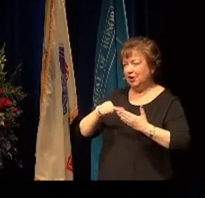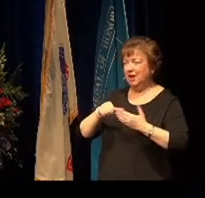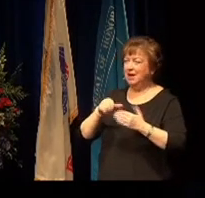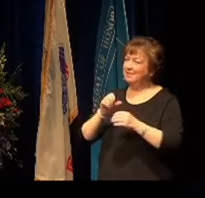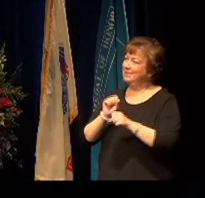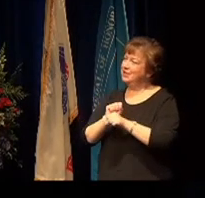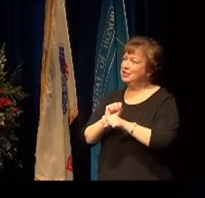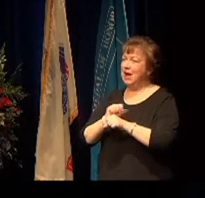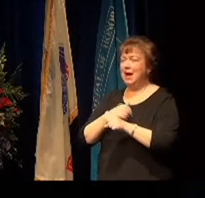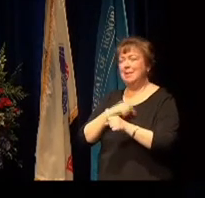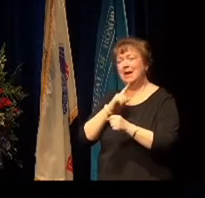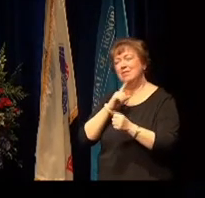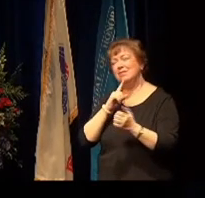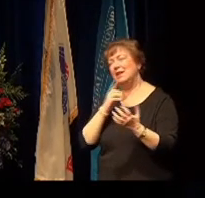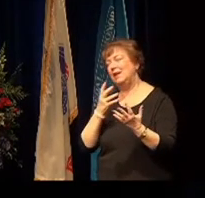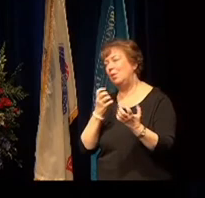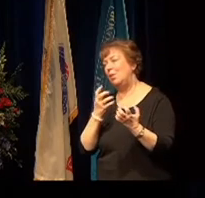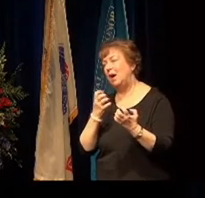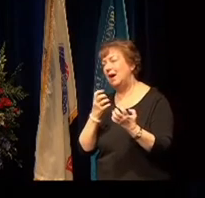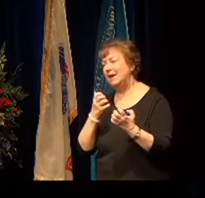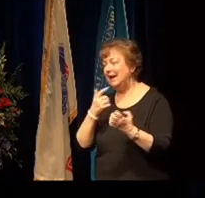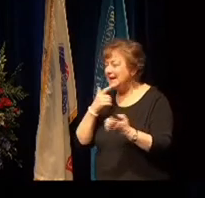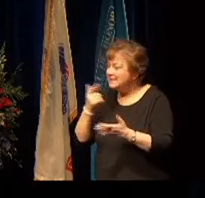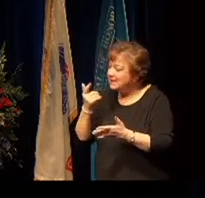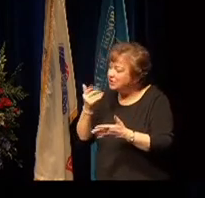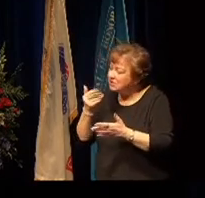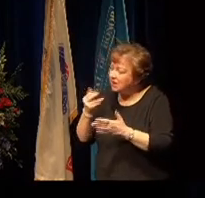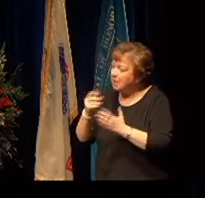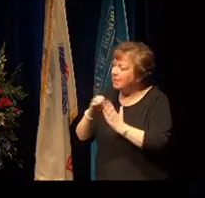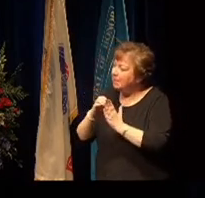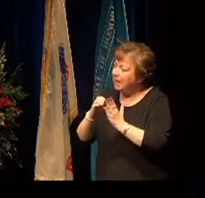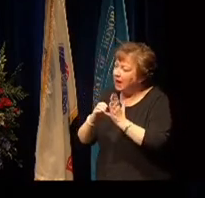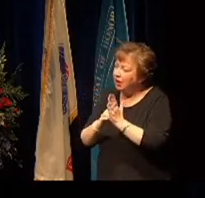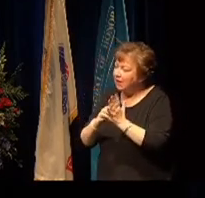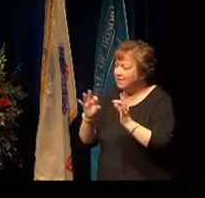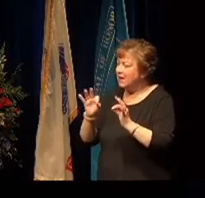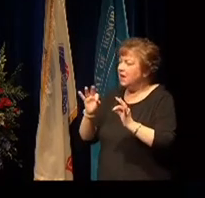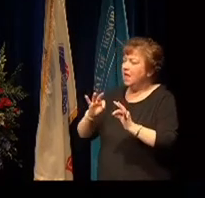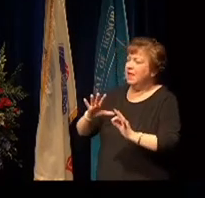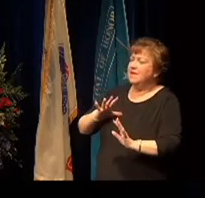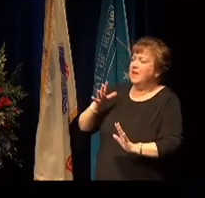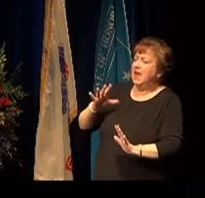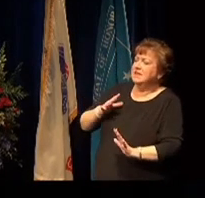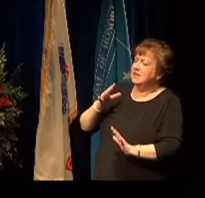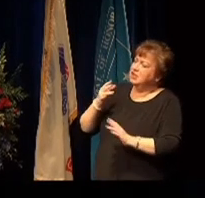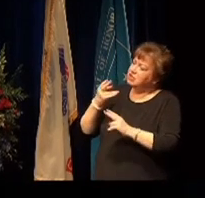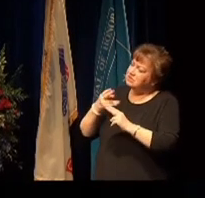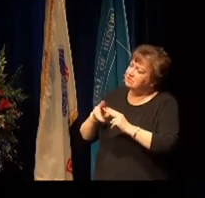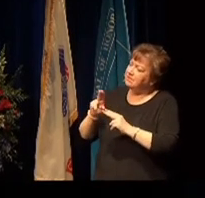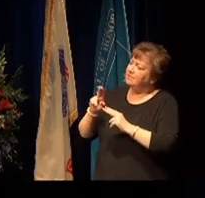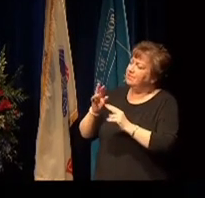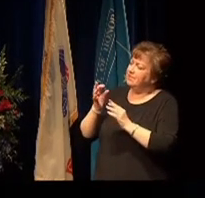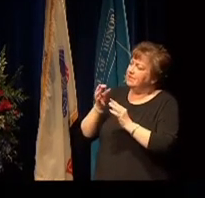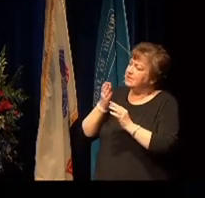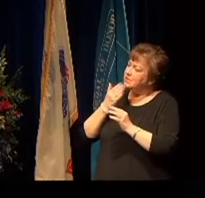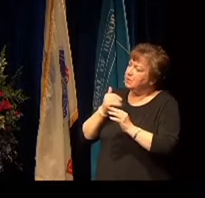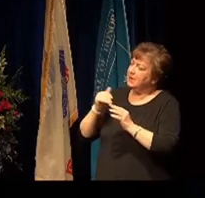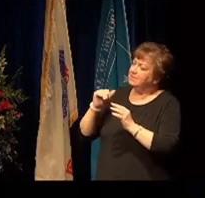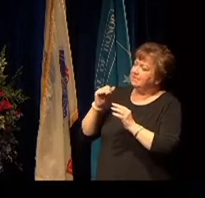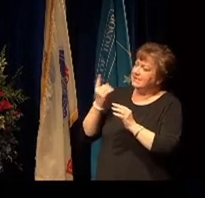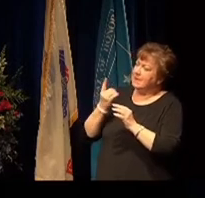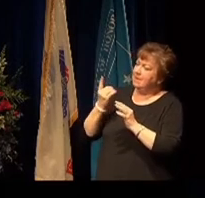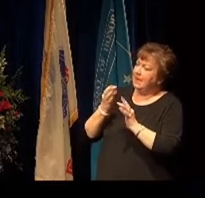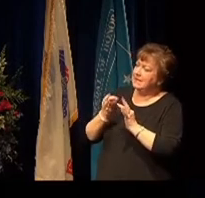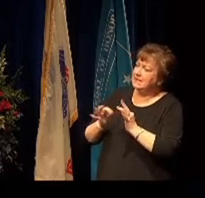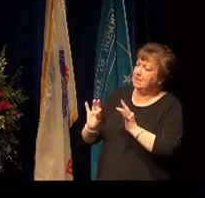land. I said, just write me a couple of paragraphs, nothing fancy, just something simple. Needless to say, what